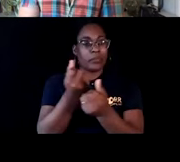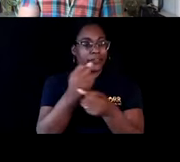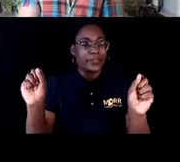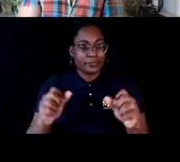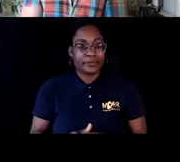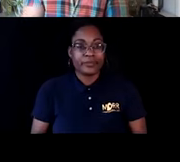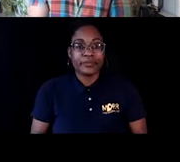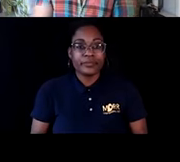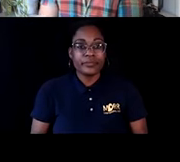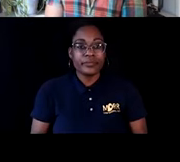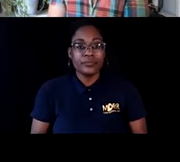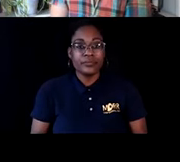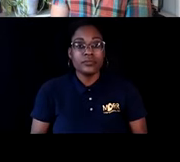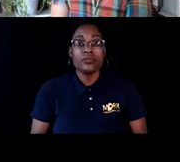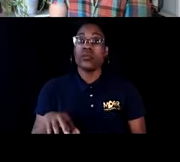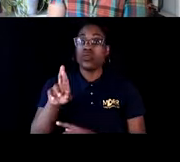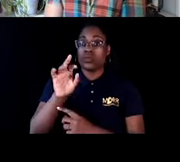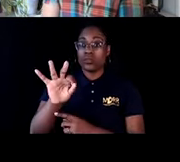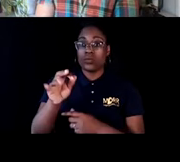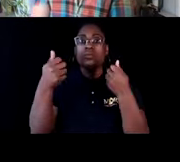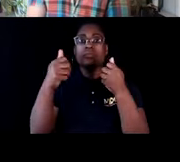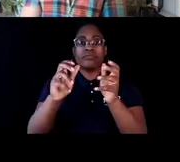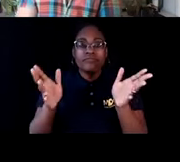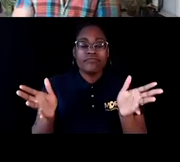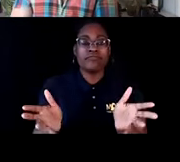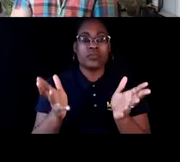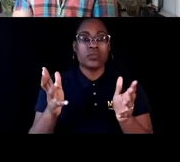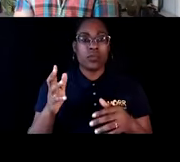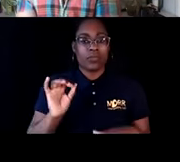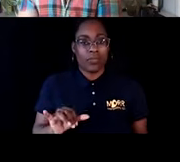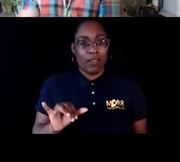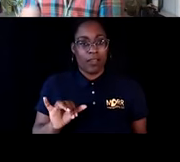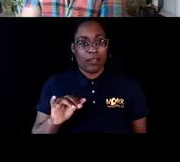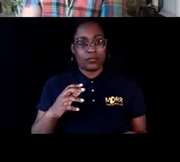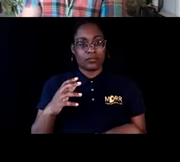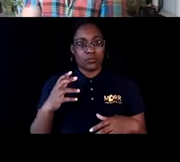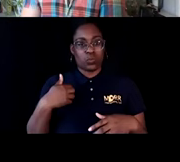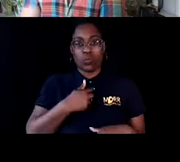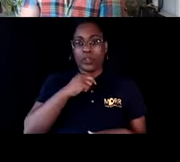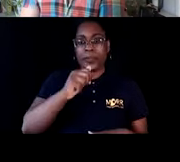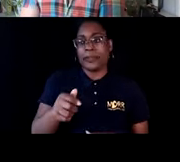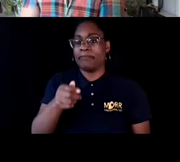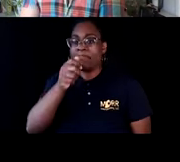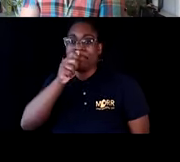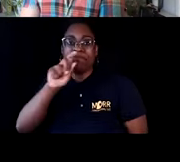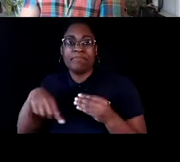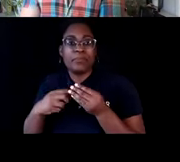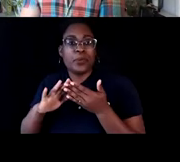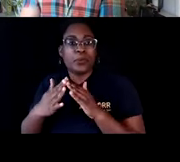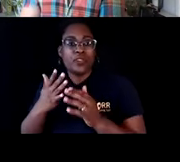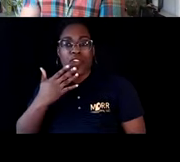that we are an organization that really tries to hold ourselves accountable to communities of color. Next slide,